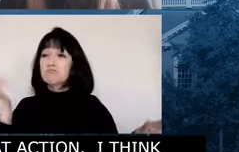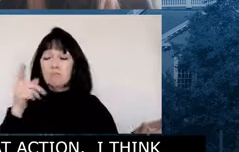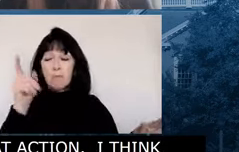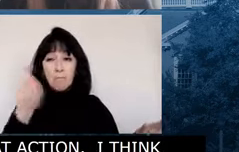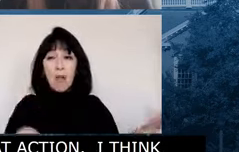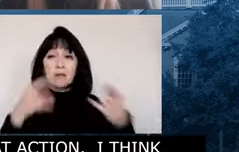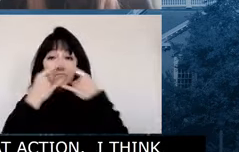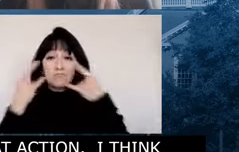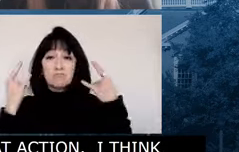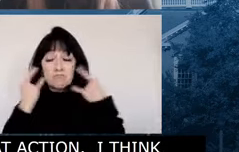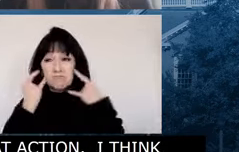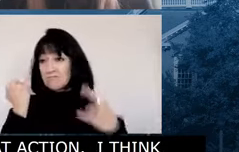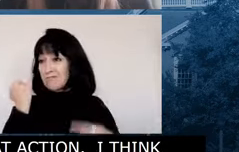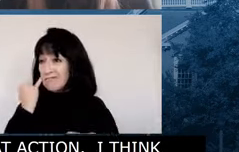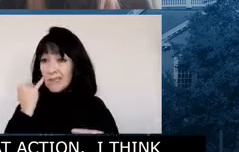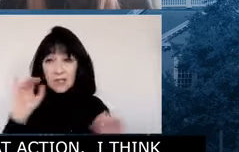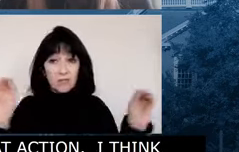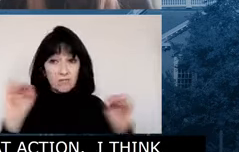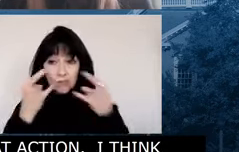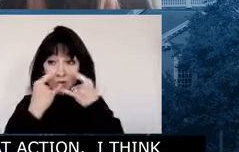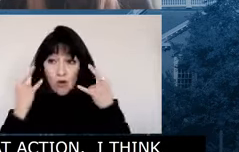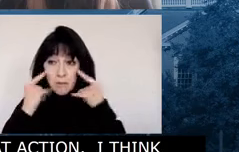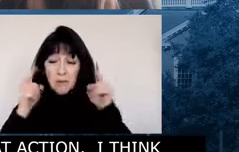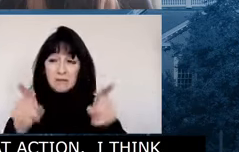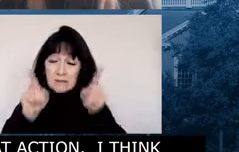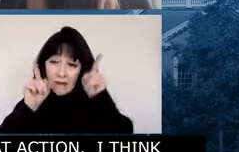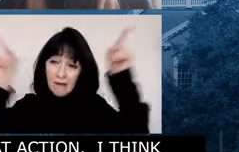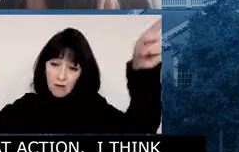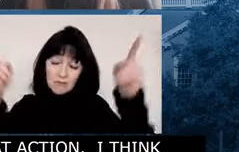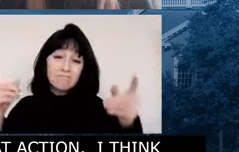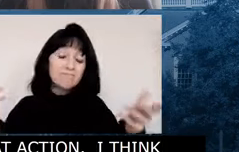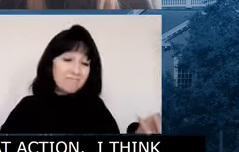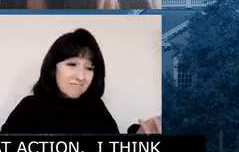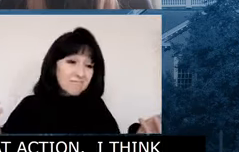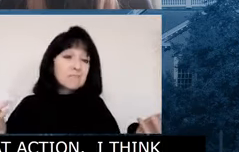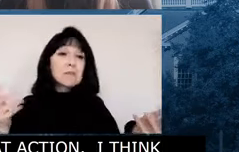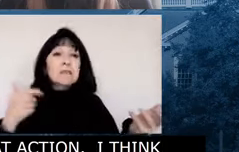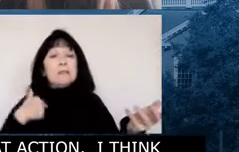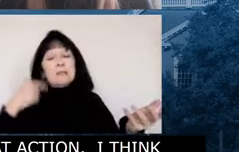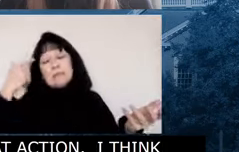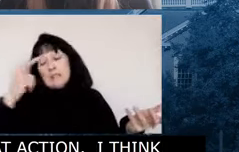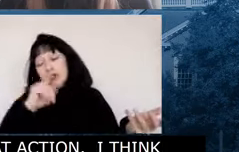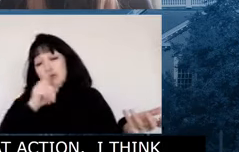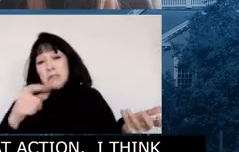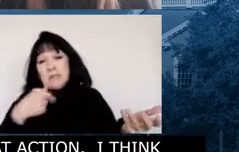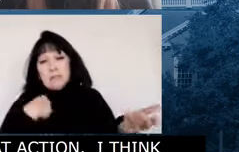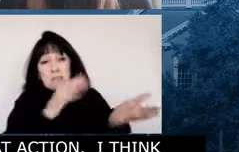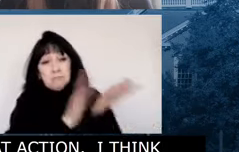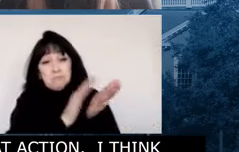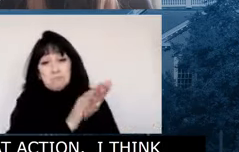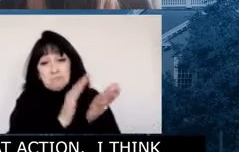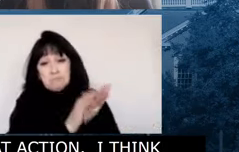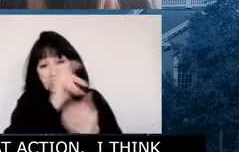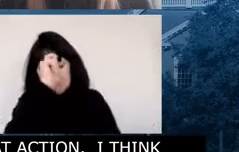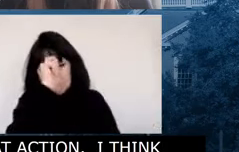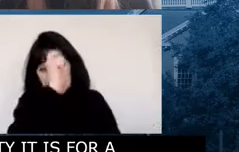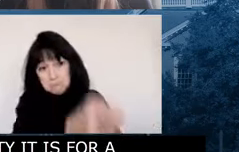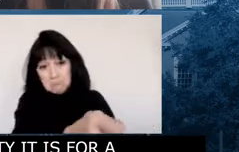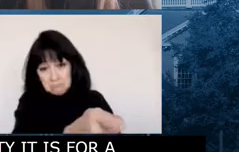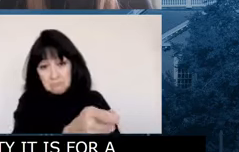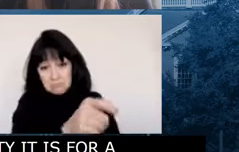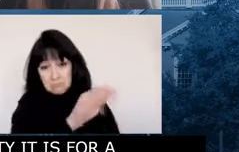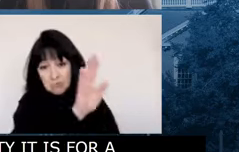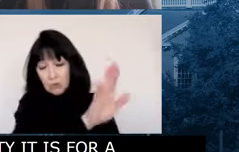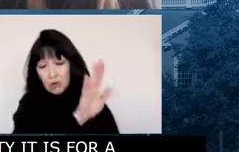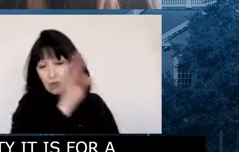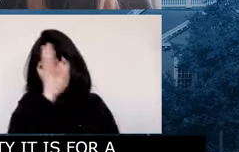Tech, needs to make those decisions. That's kind of what I've been saying. They all know better than I